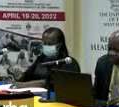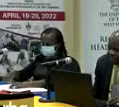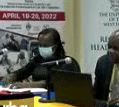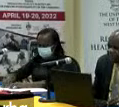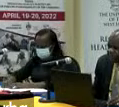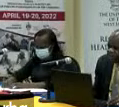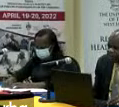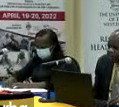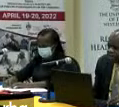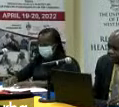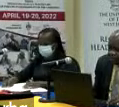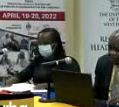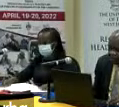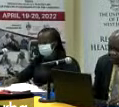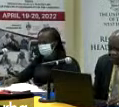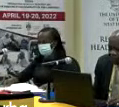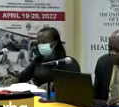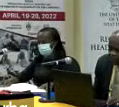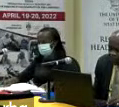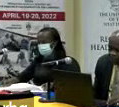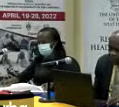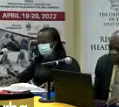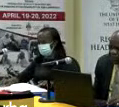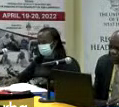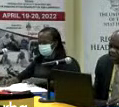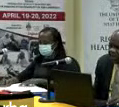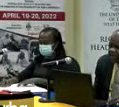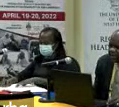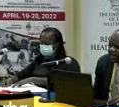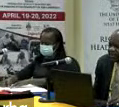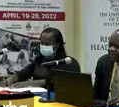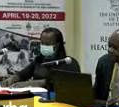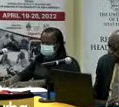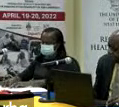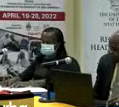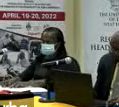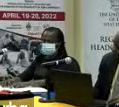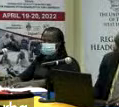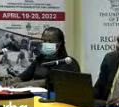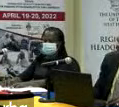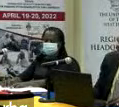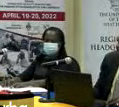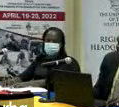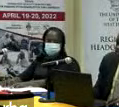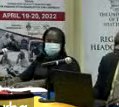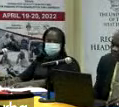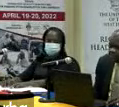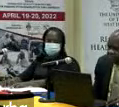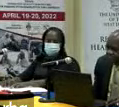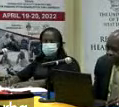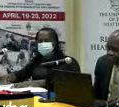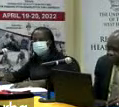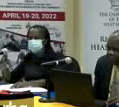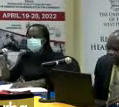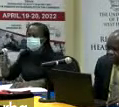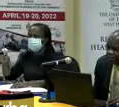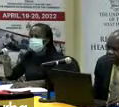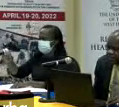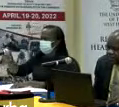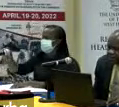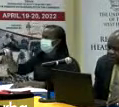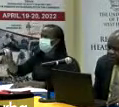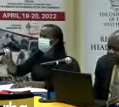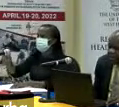conference. And my presentation today will focus on creating an accessible healthcare system in